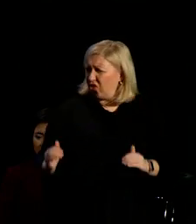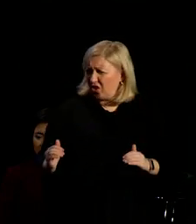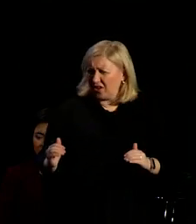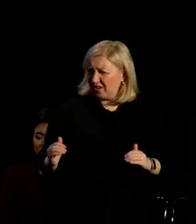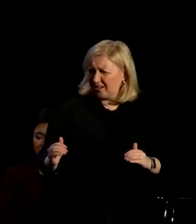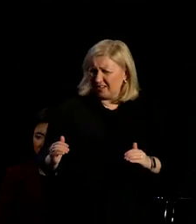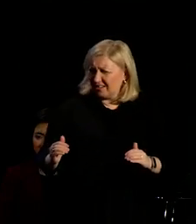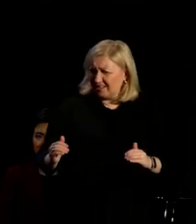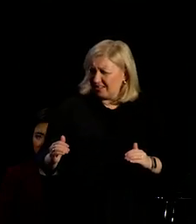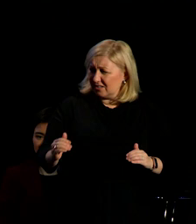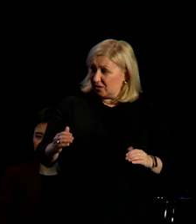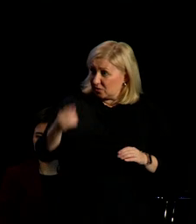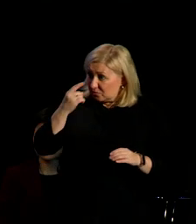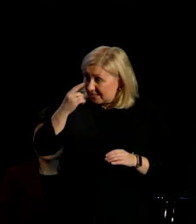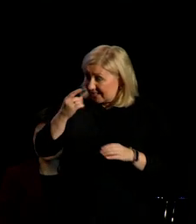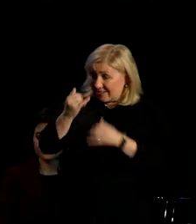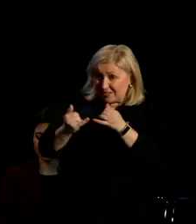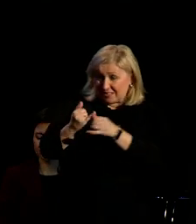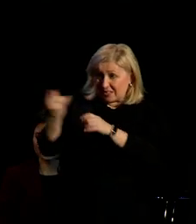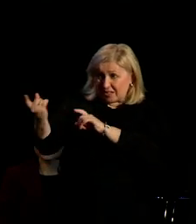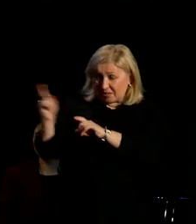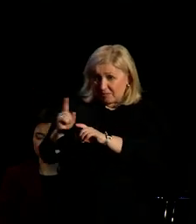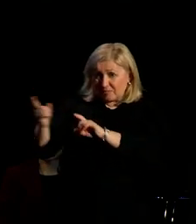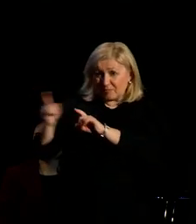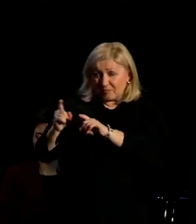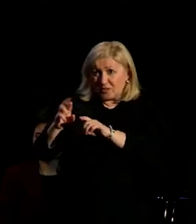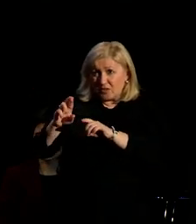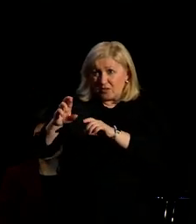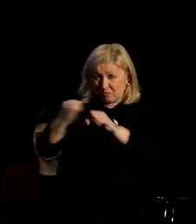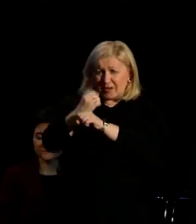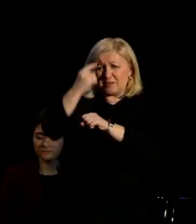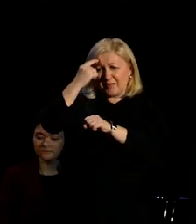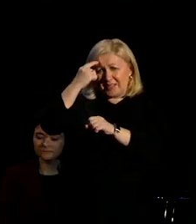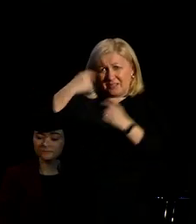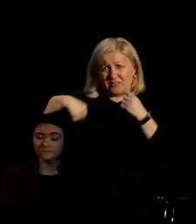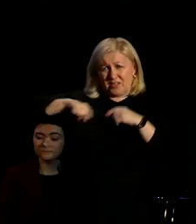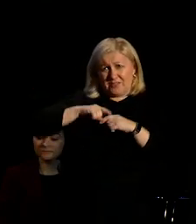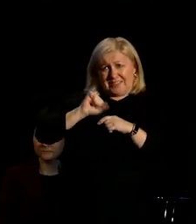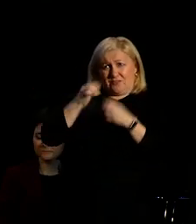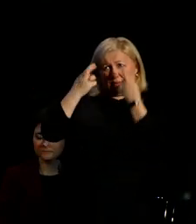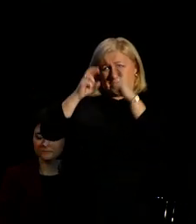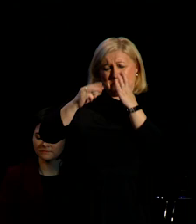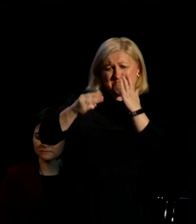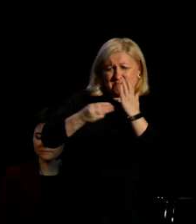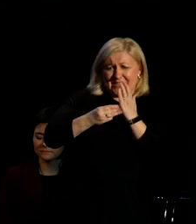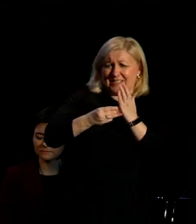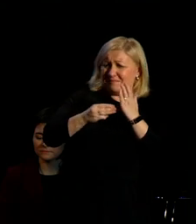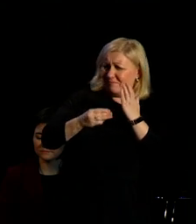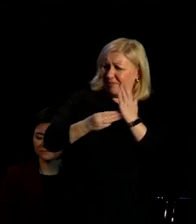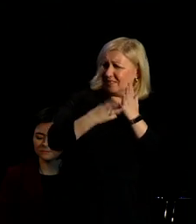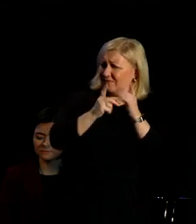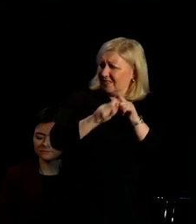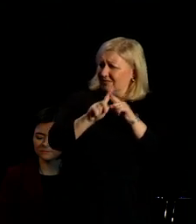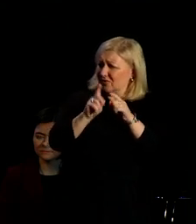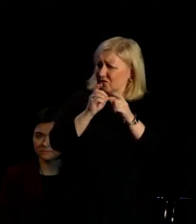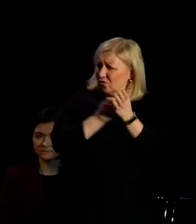your personal recollections remind us of the millions of individual stories which make up the narrative of the